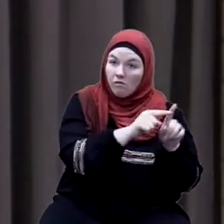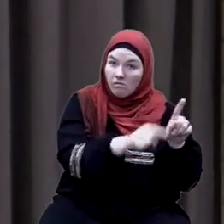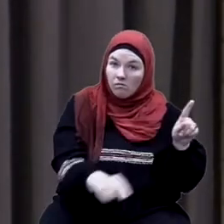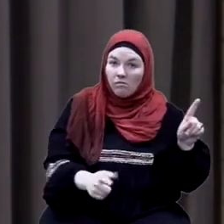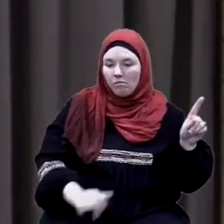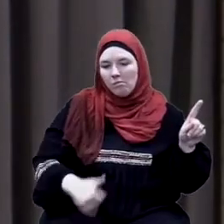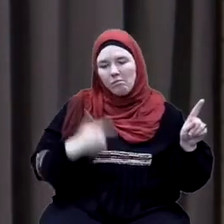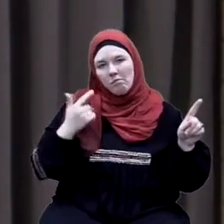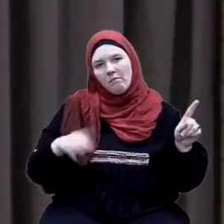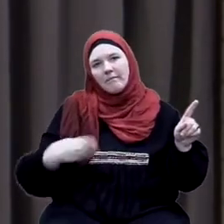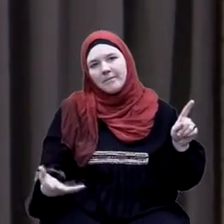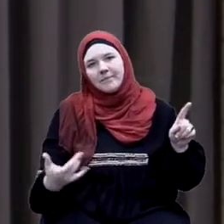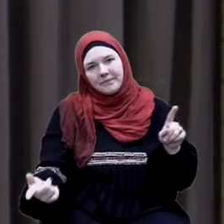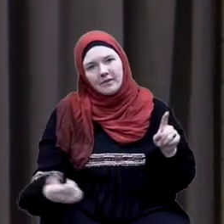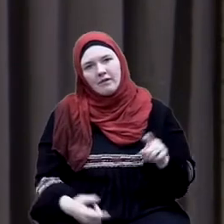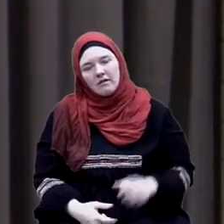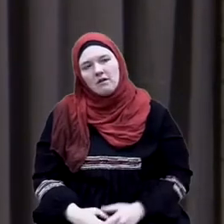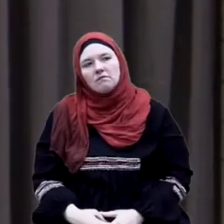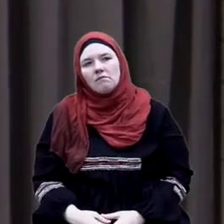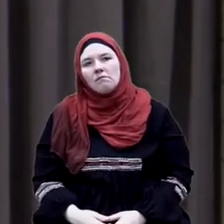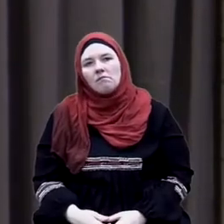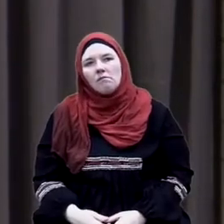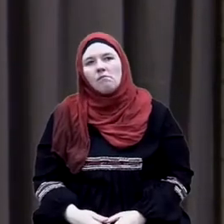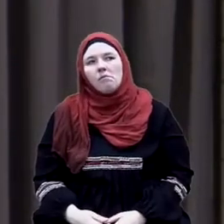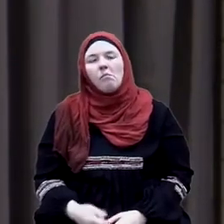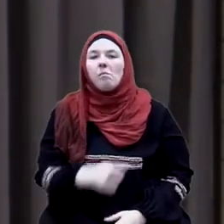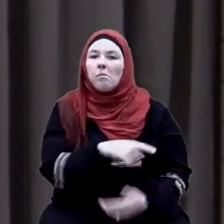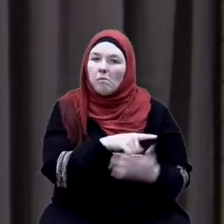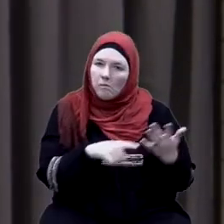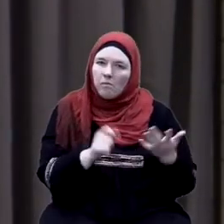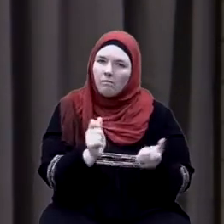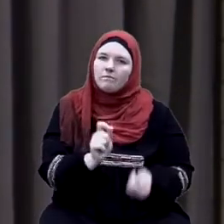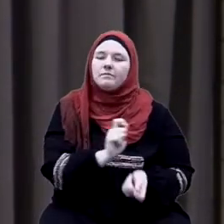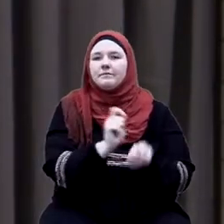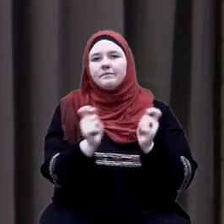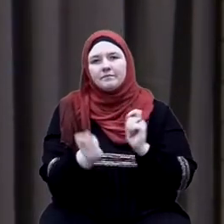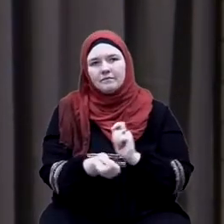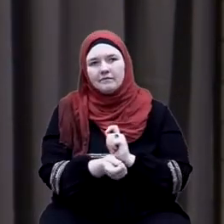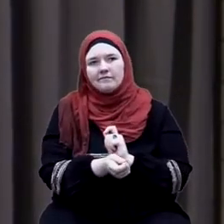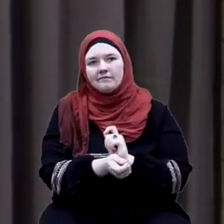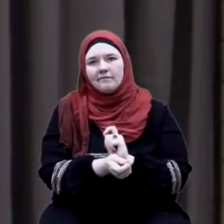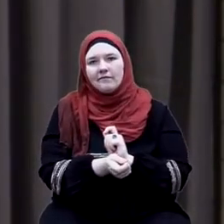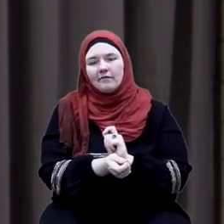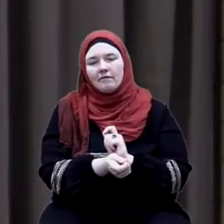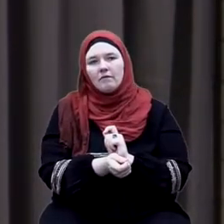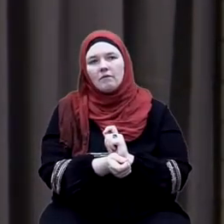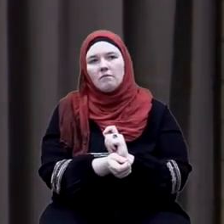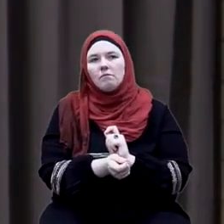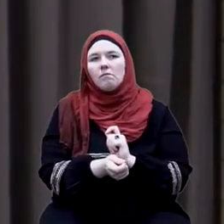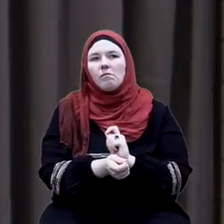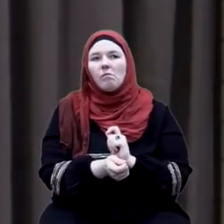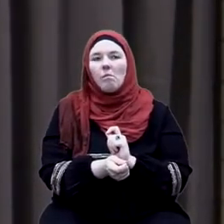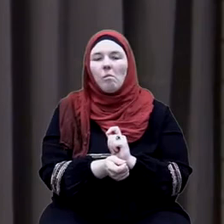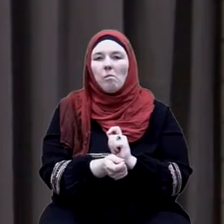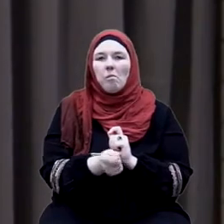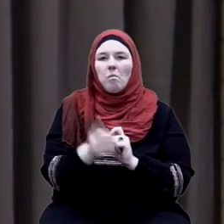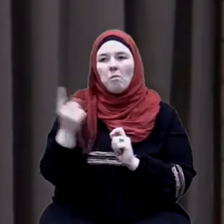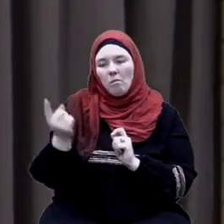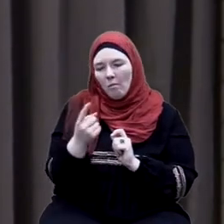life it gives you. Okay? And those things change. Those things change. So we need